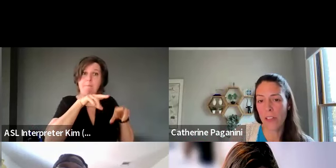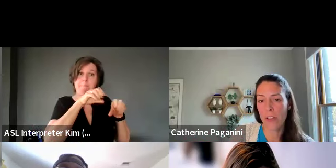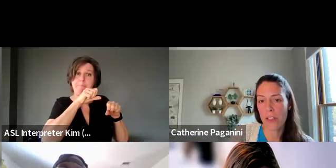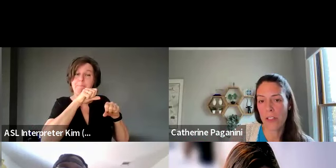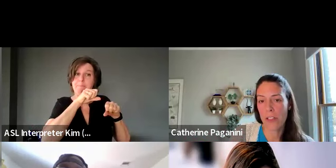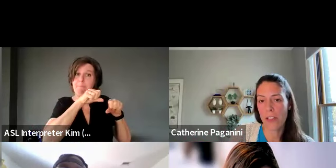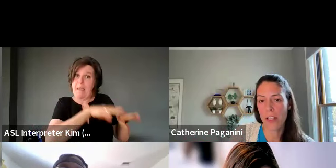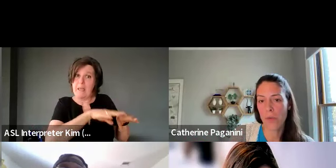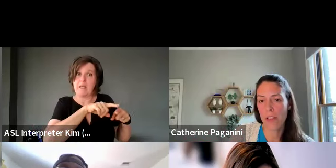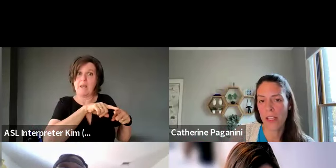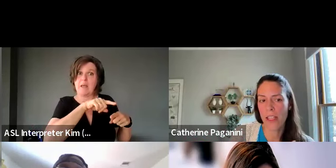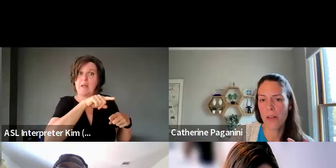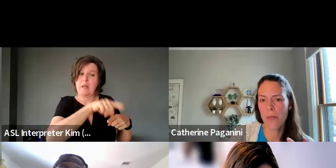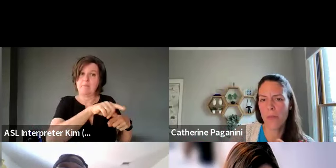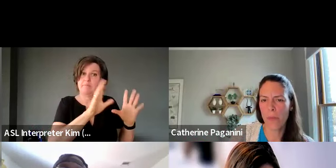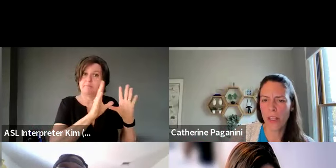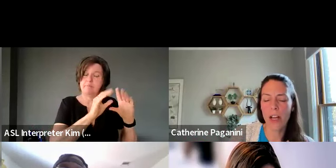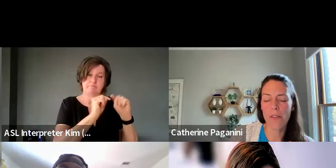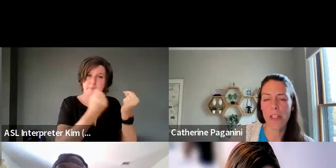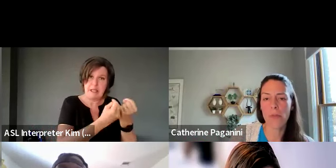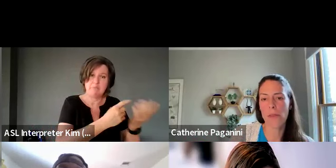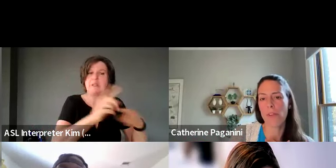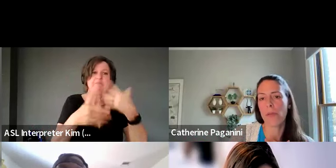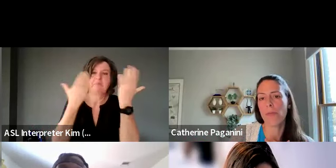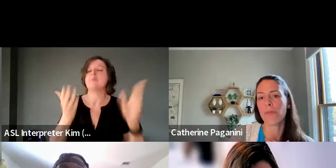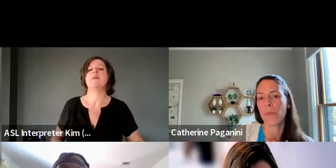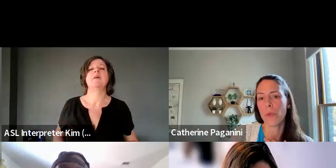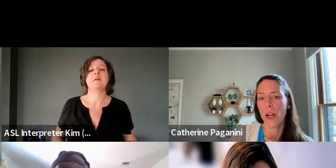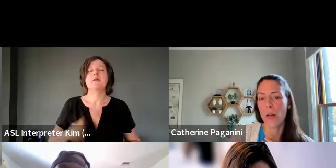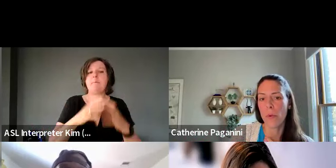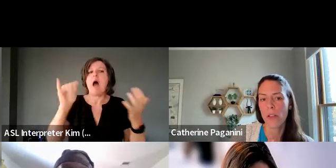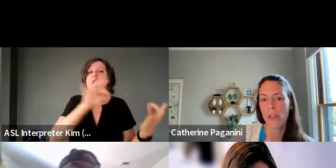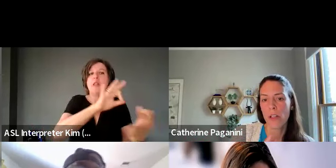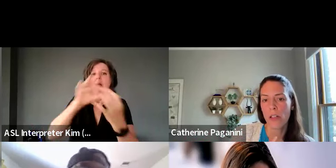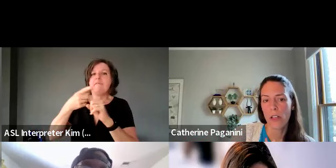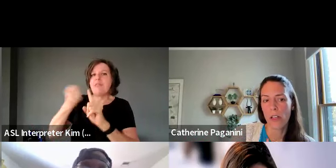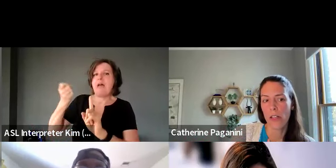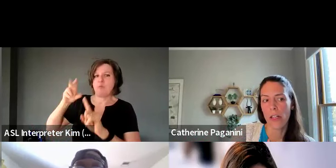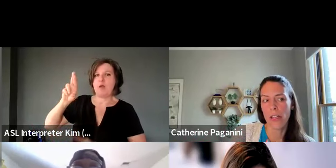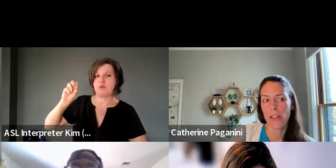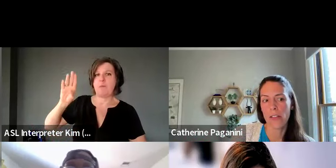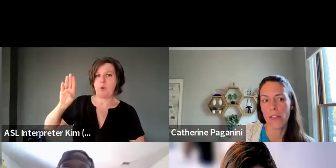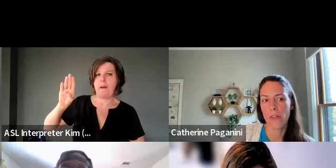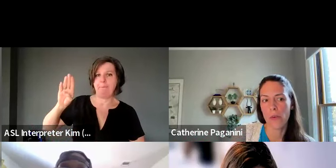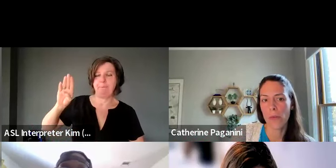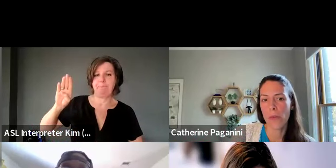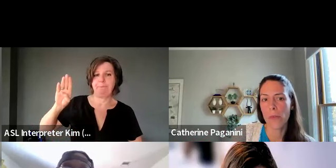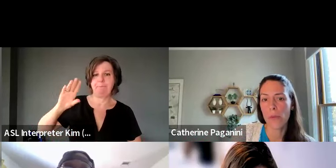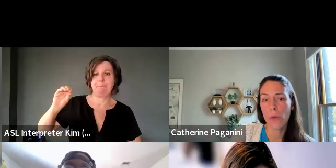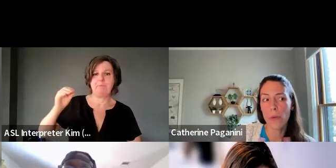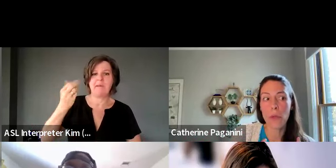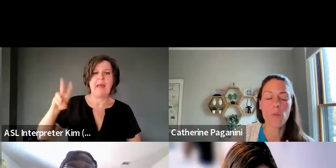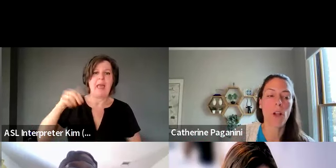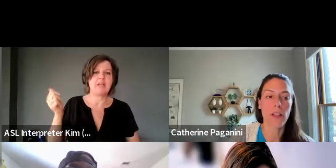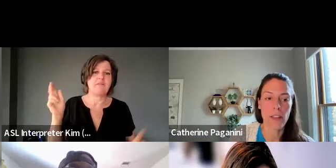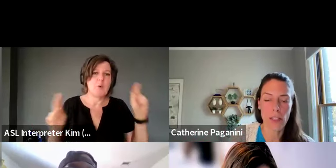But yeah, have a look, because that was, I think, a lot of the input came from Rob. and a few other people.